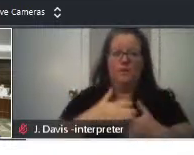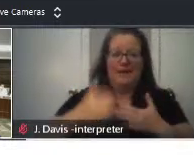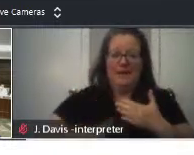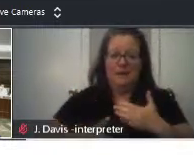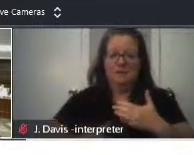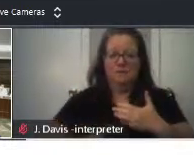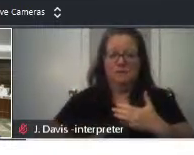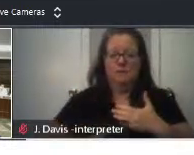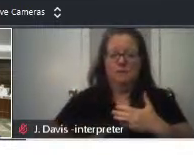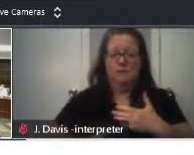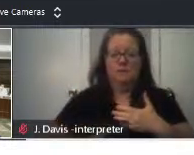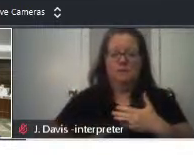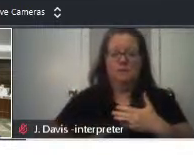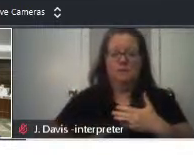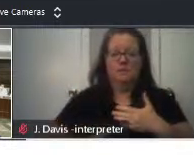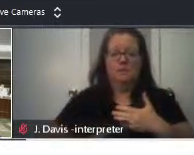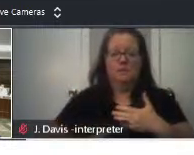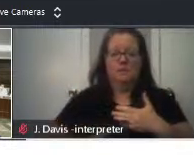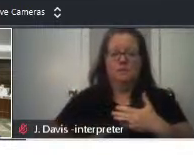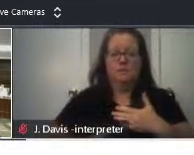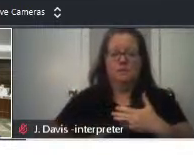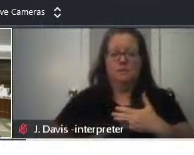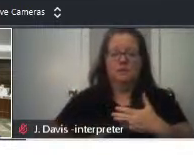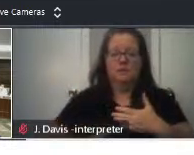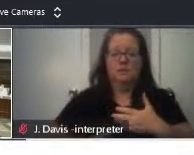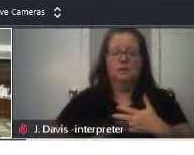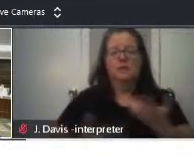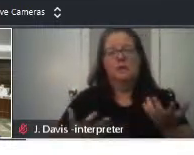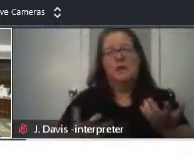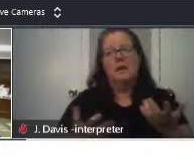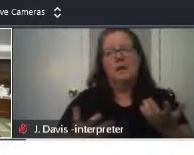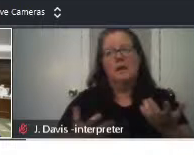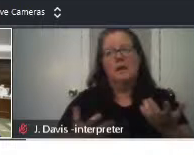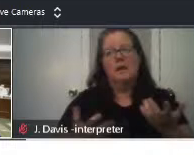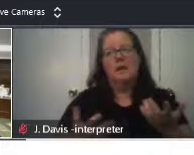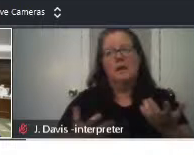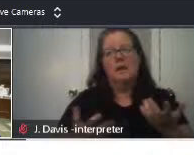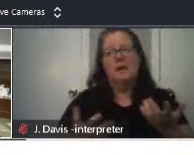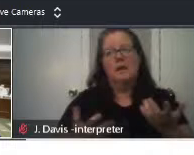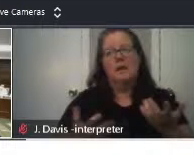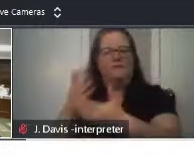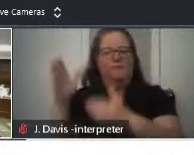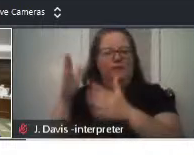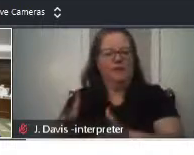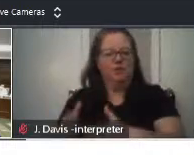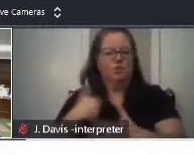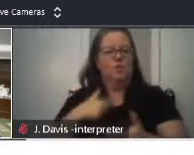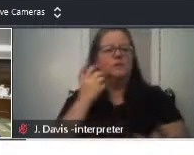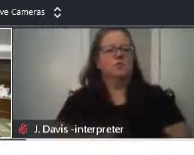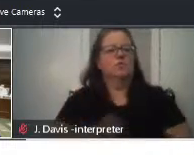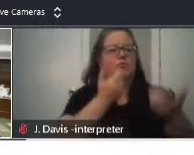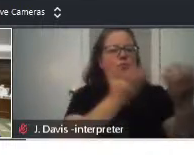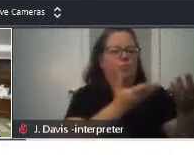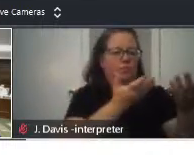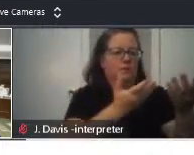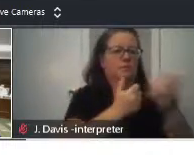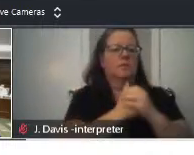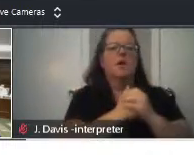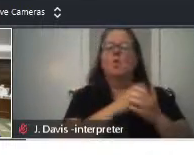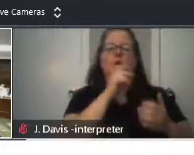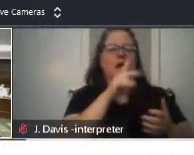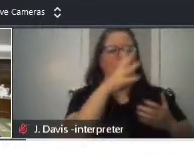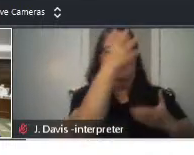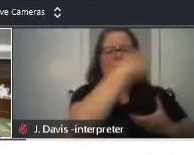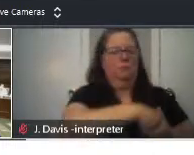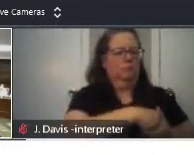3 slides toward the end you mentioned? That is not the expectation. The expectation is that we bring those another time. So they're not going to be part of